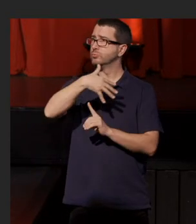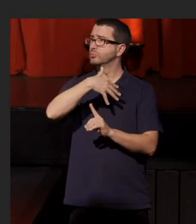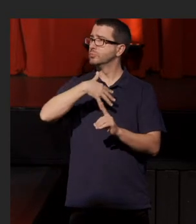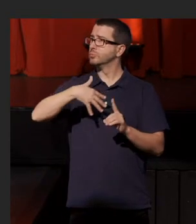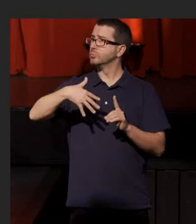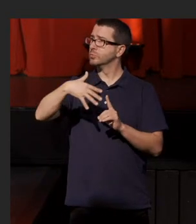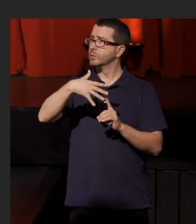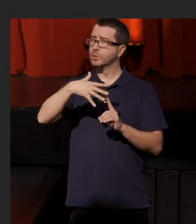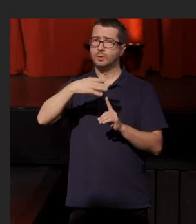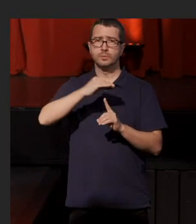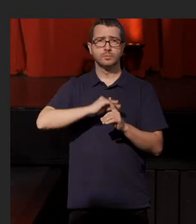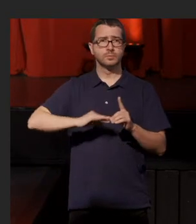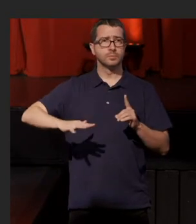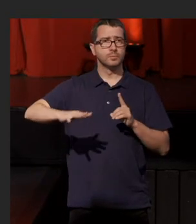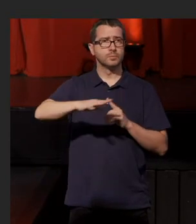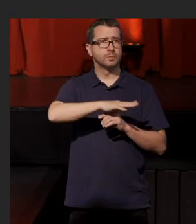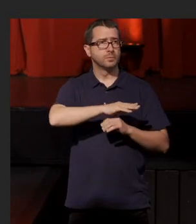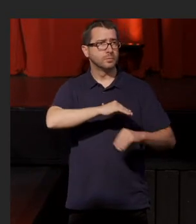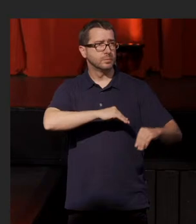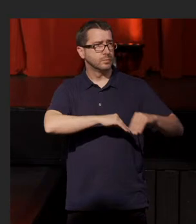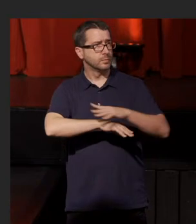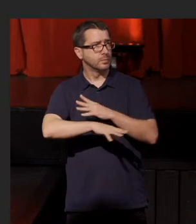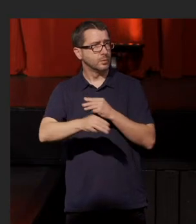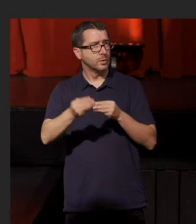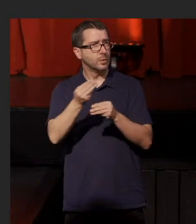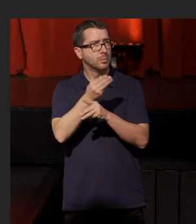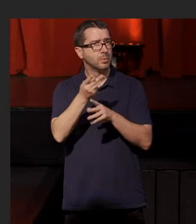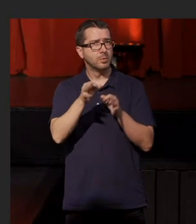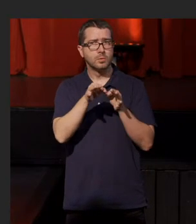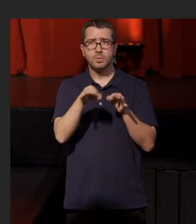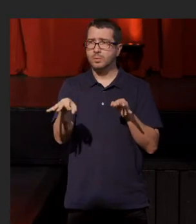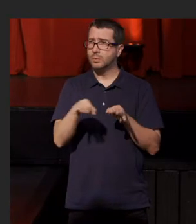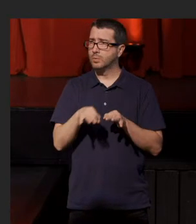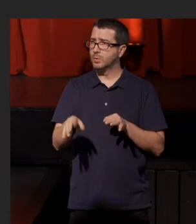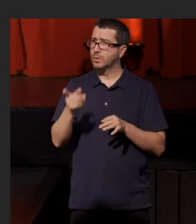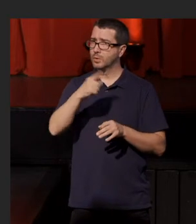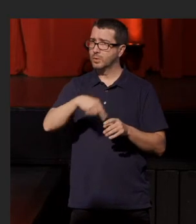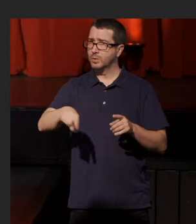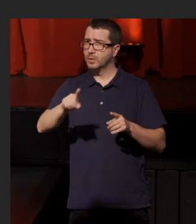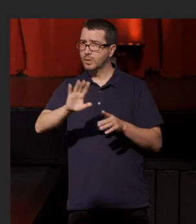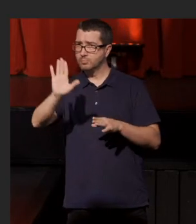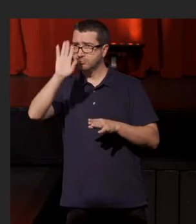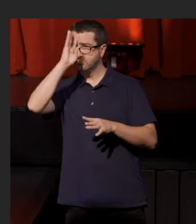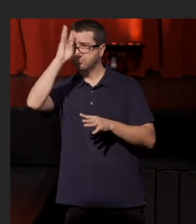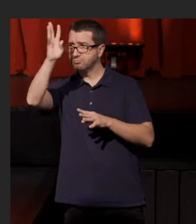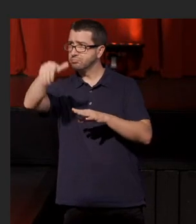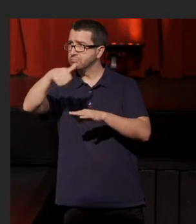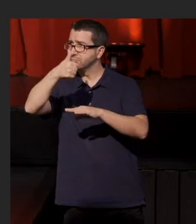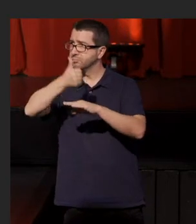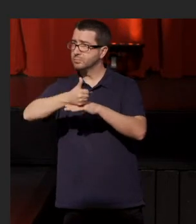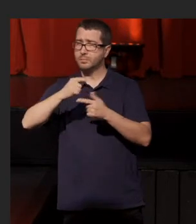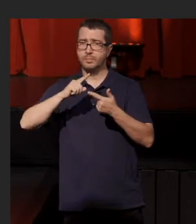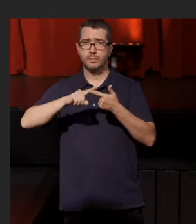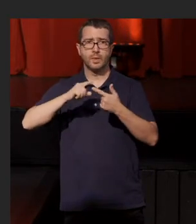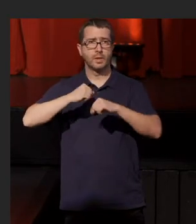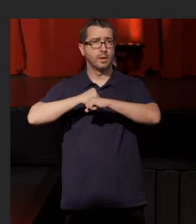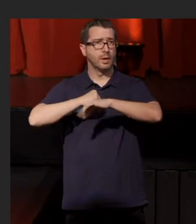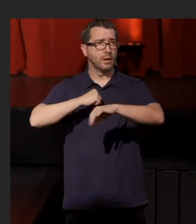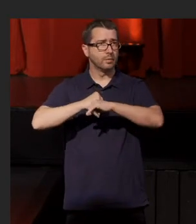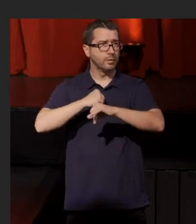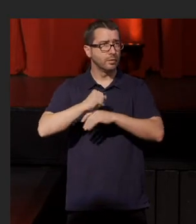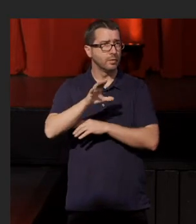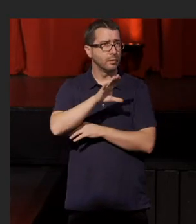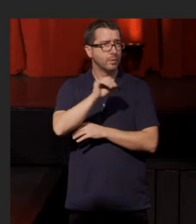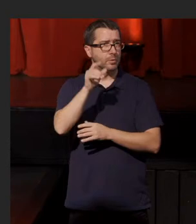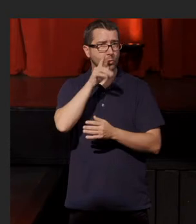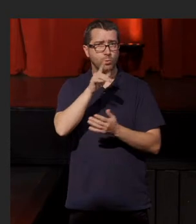shaped by the algorithms that social media and search have created for us, by the advertisers that want to make money